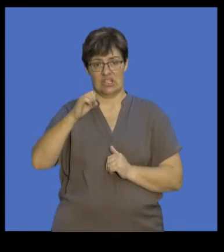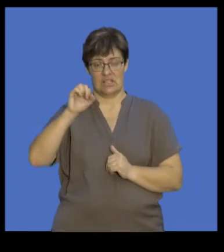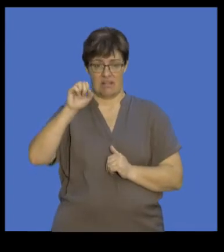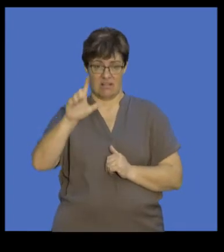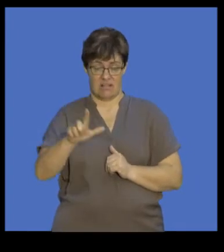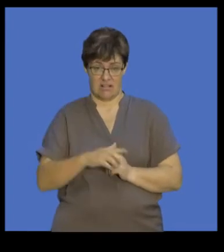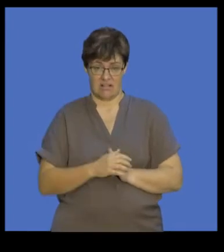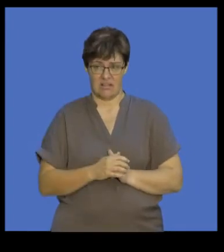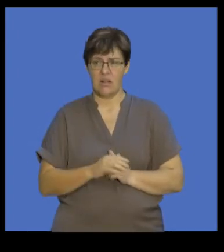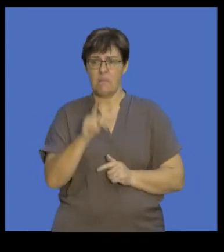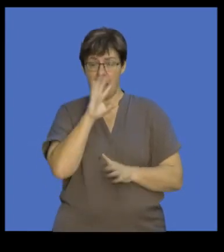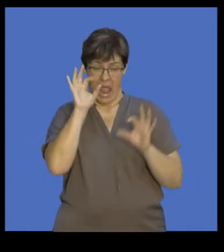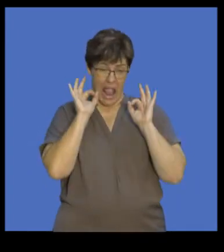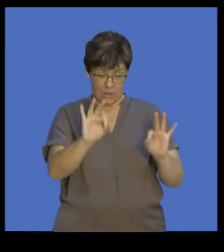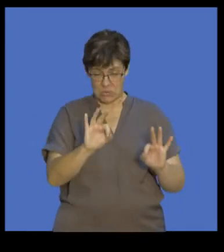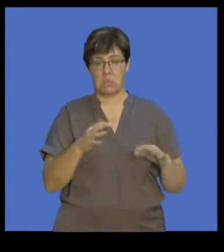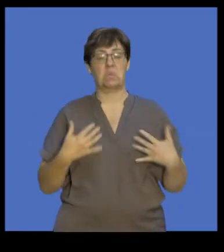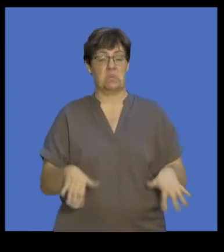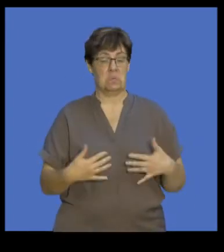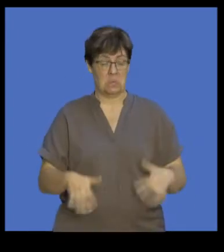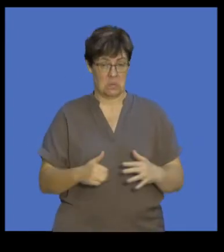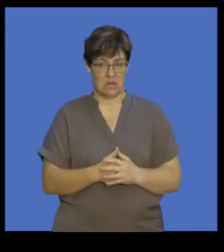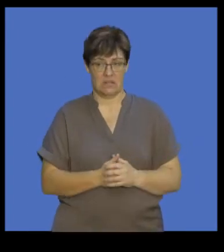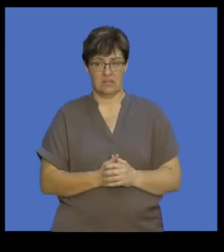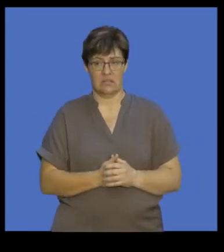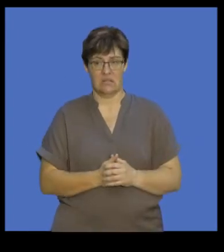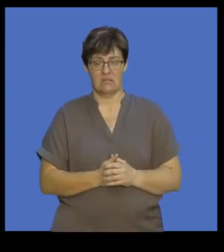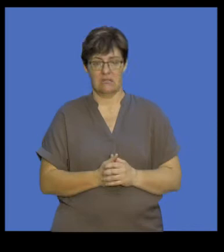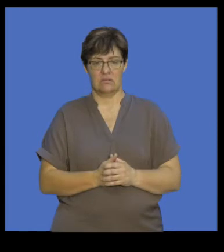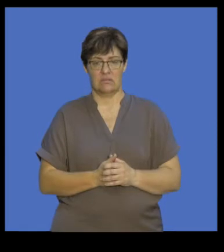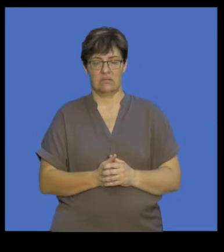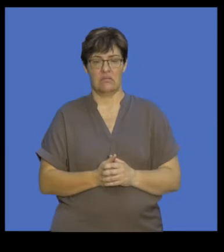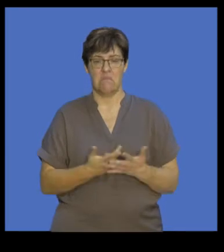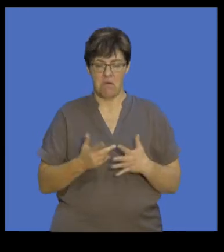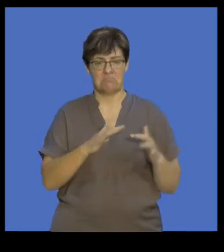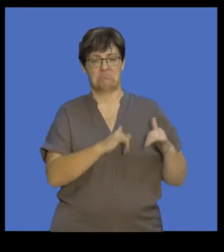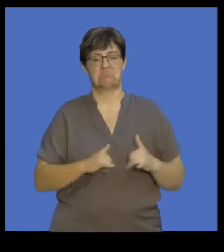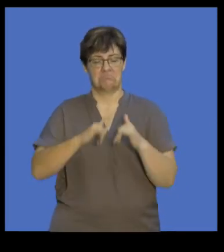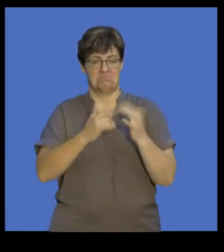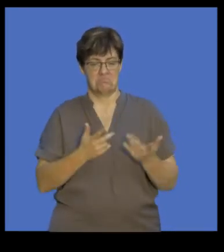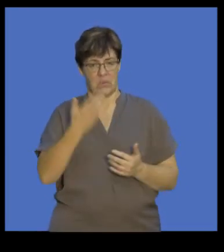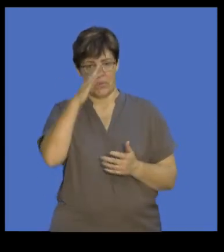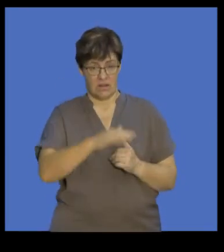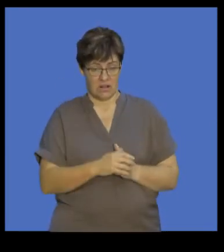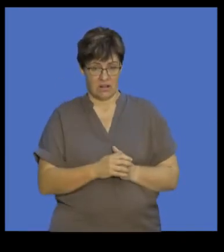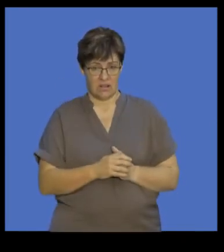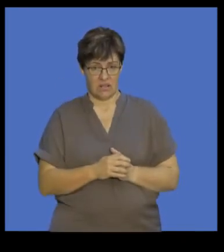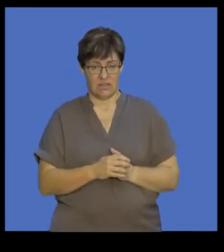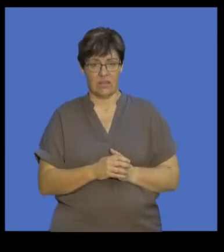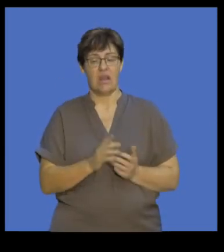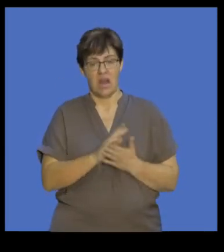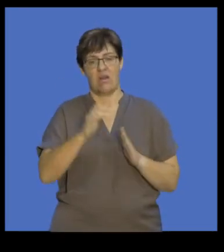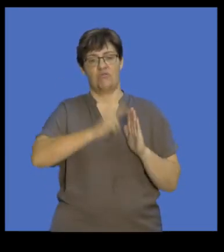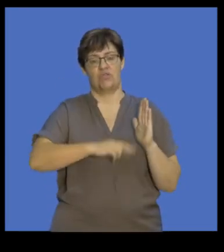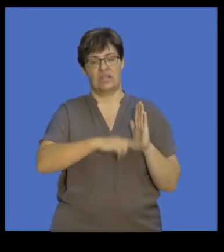of, accuracy. This is more common nowadays. It actually gives you